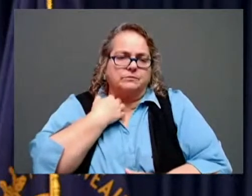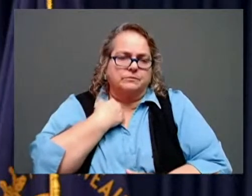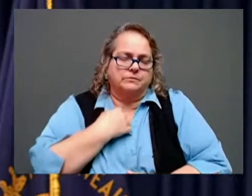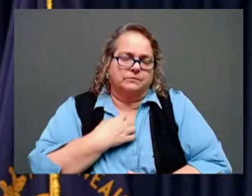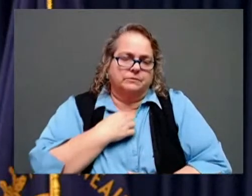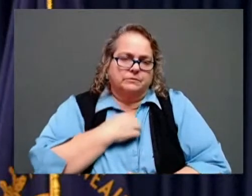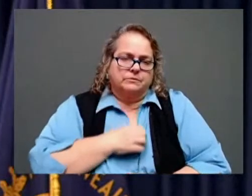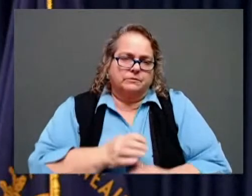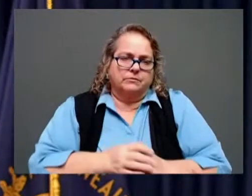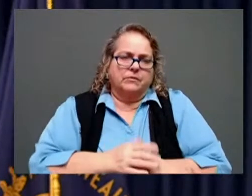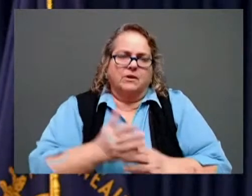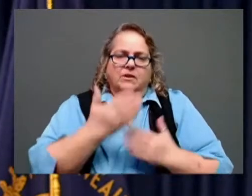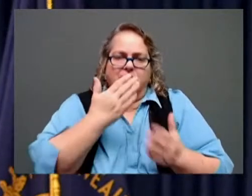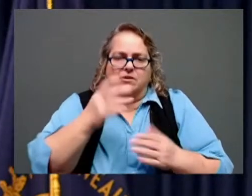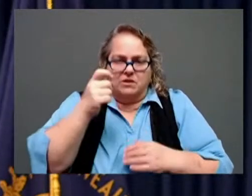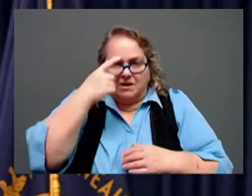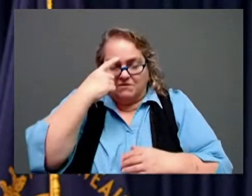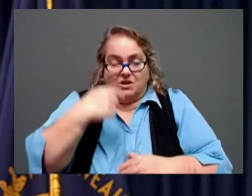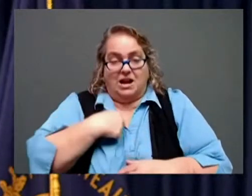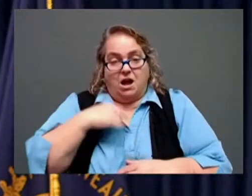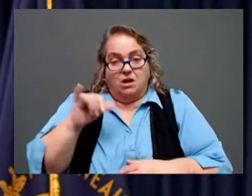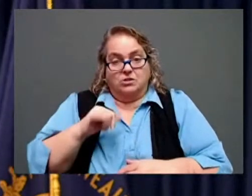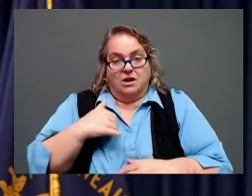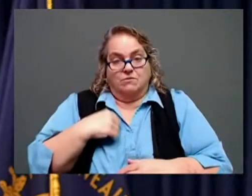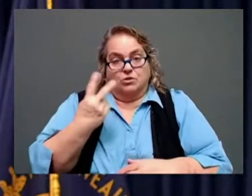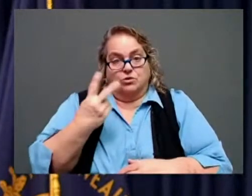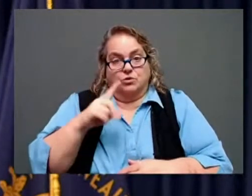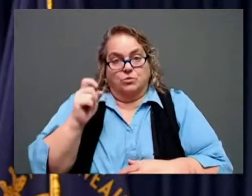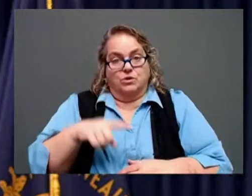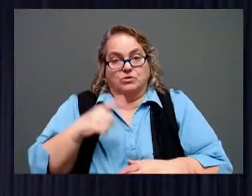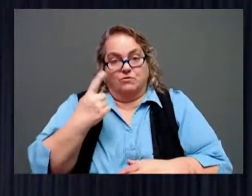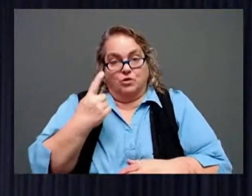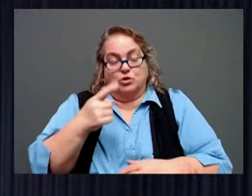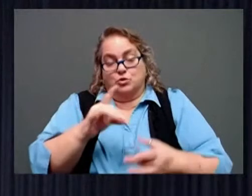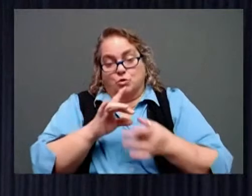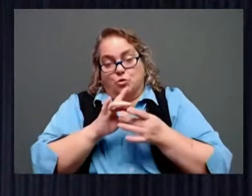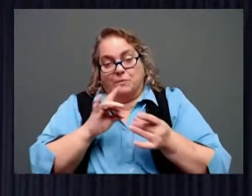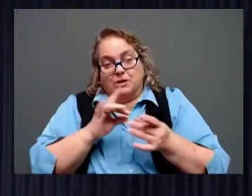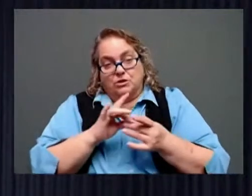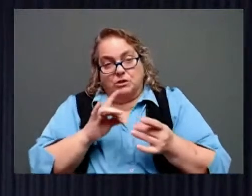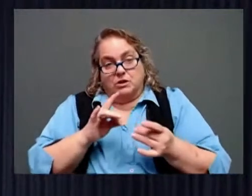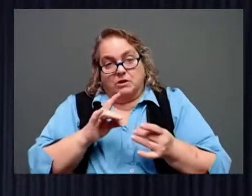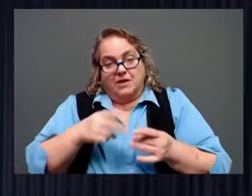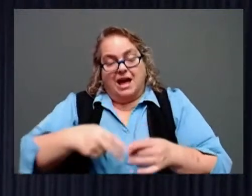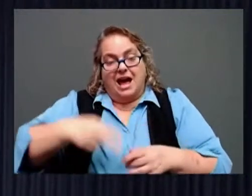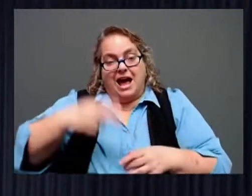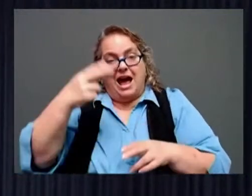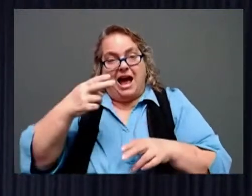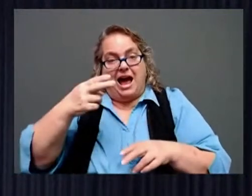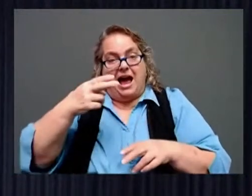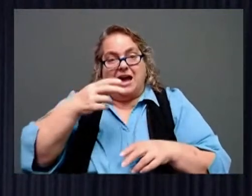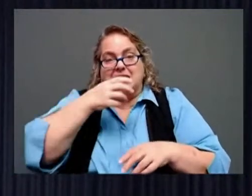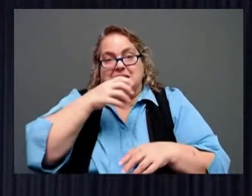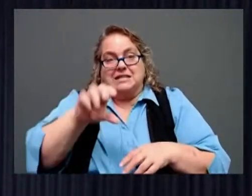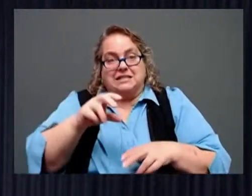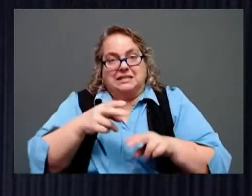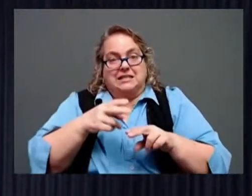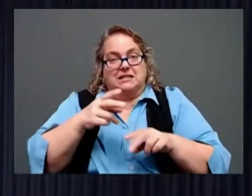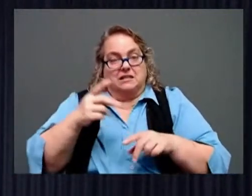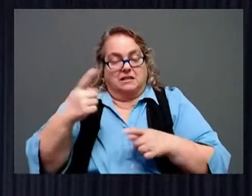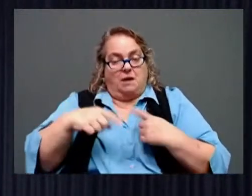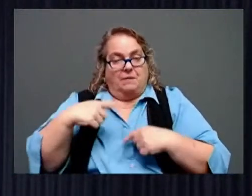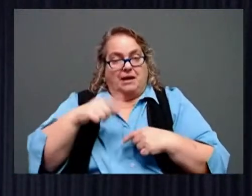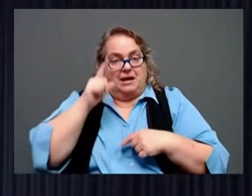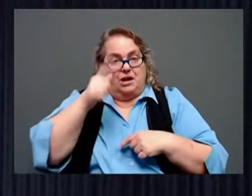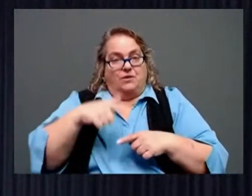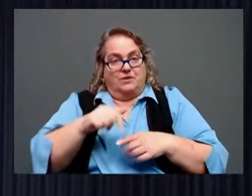Thank you, Governor. I also have two questions. The first, you mentioned the high temperatures that are coming later this week, and you mentioned the setup